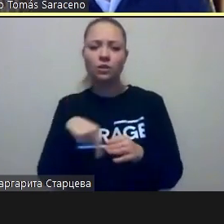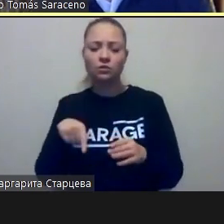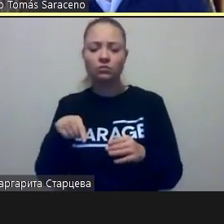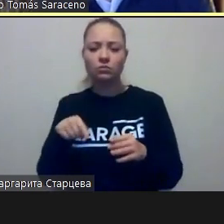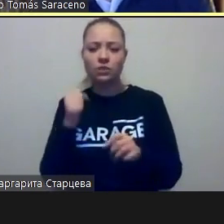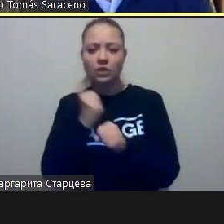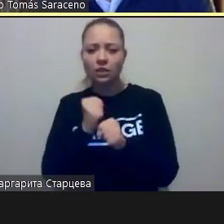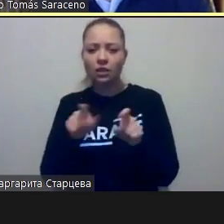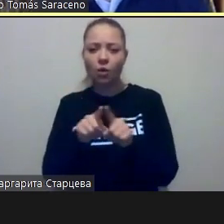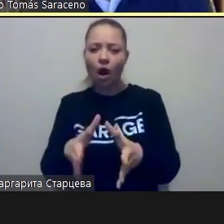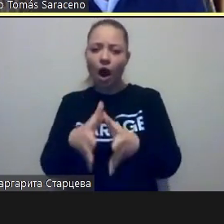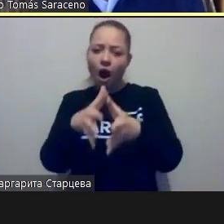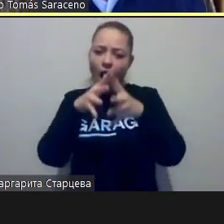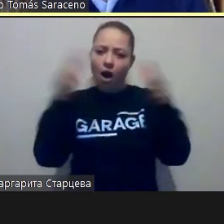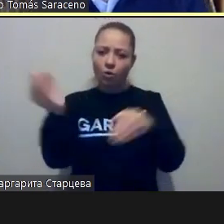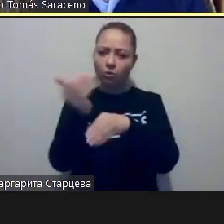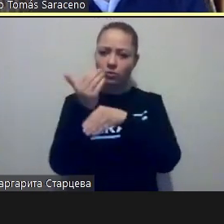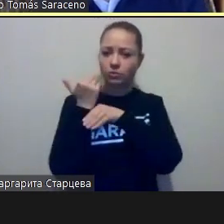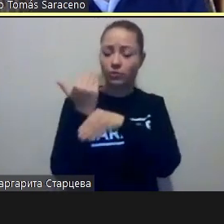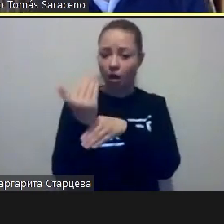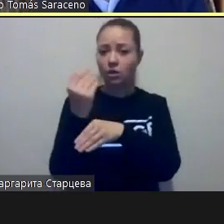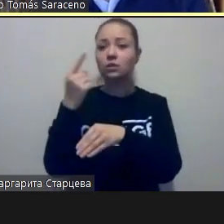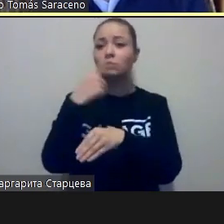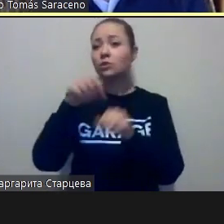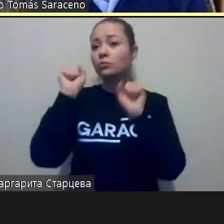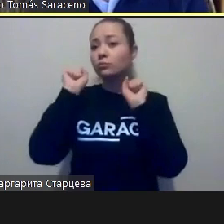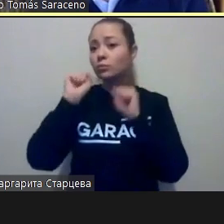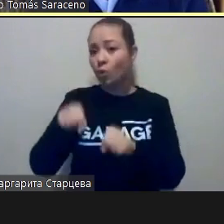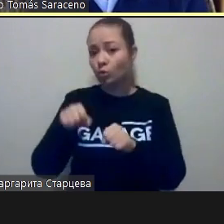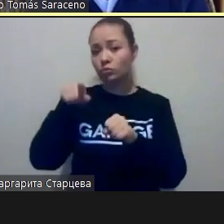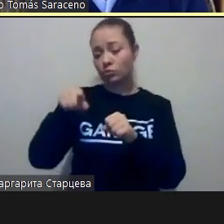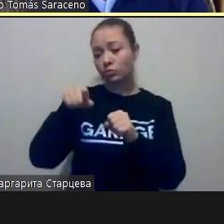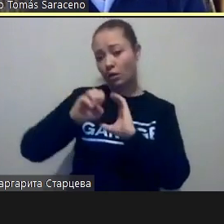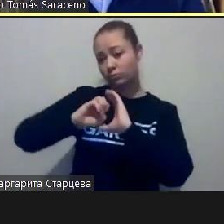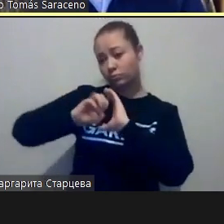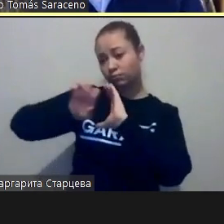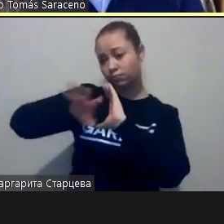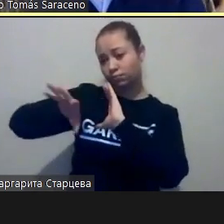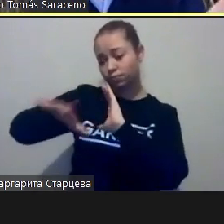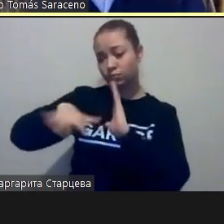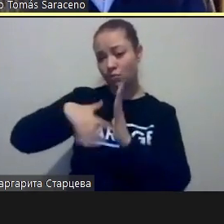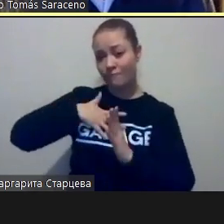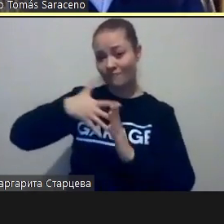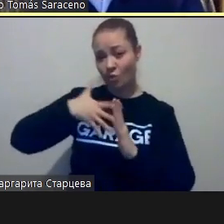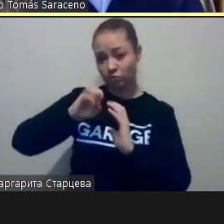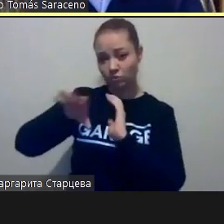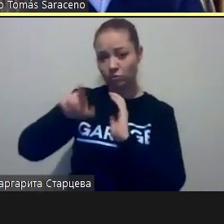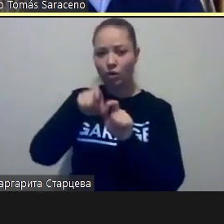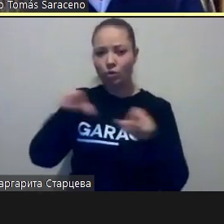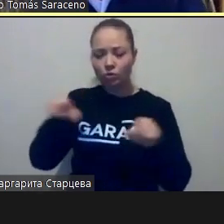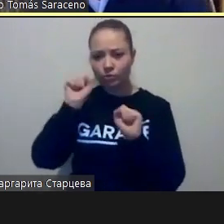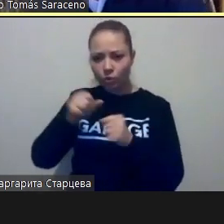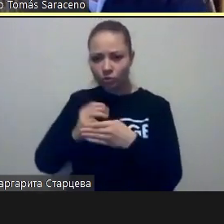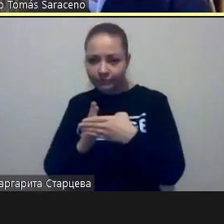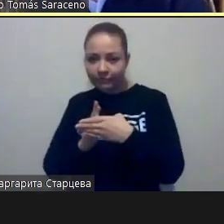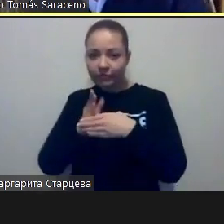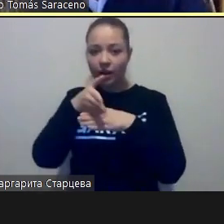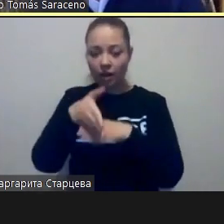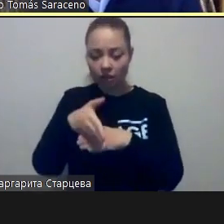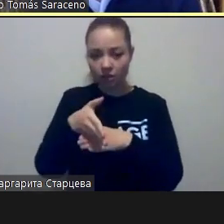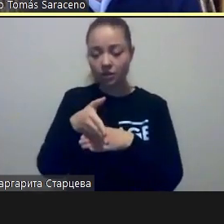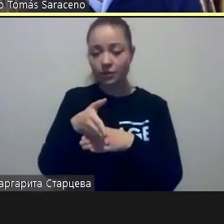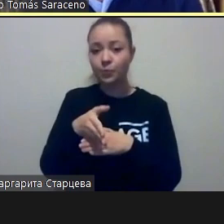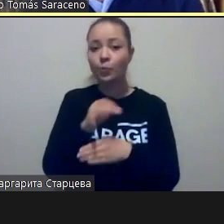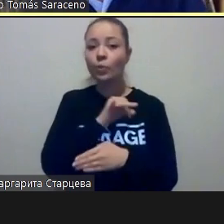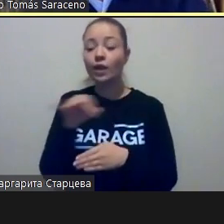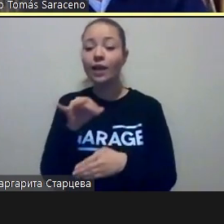people sometimes before it take off, people could enter. And then when the sun and you are outside come from the horizon, you can see